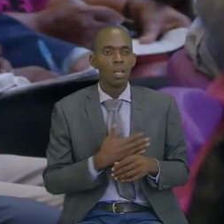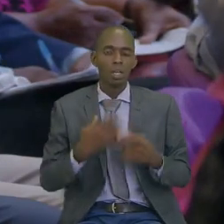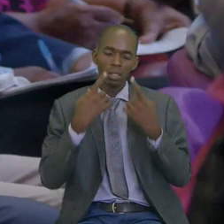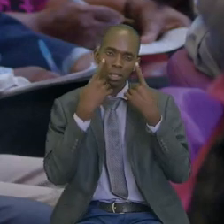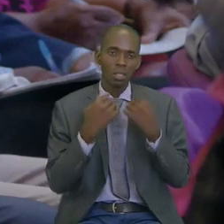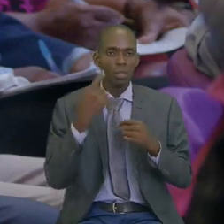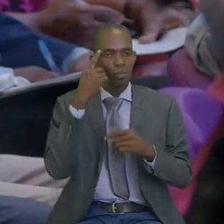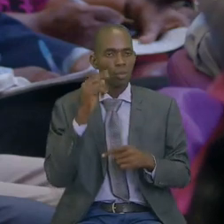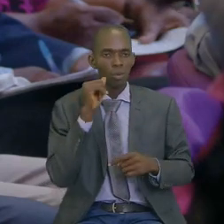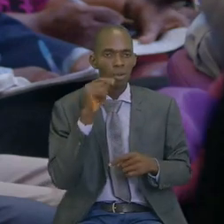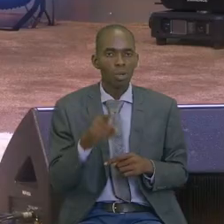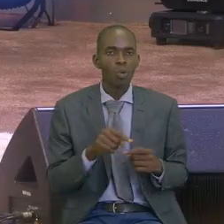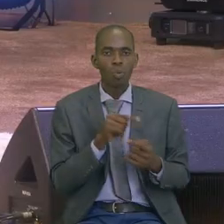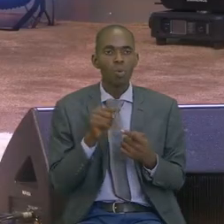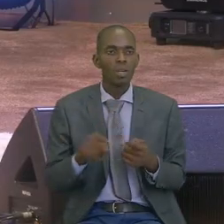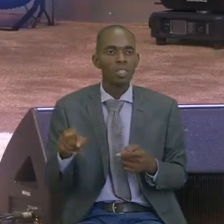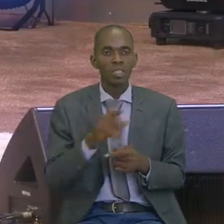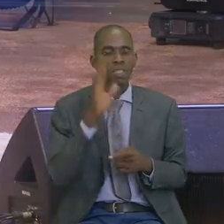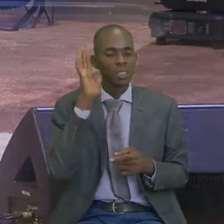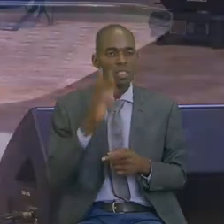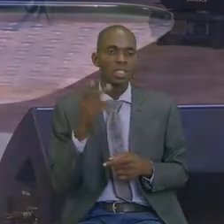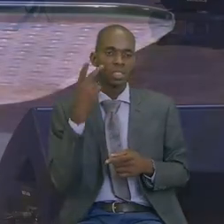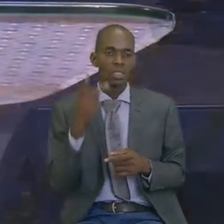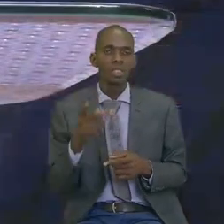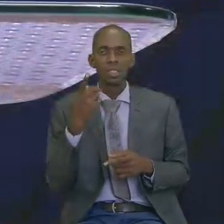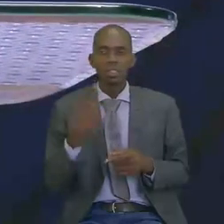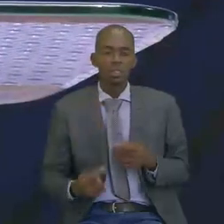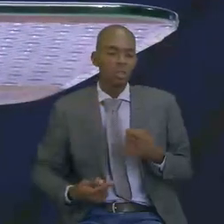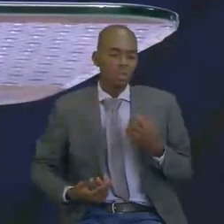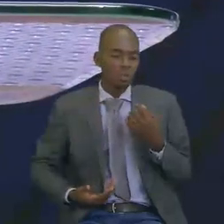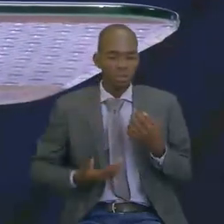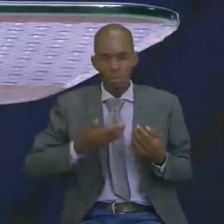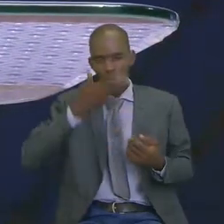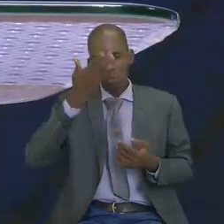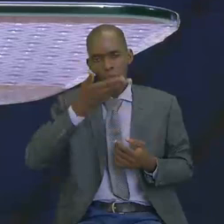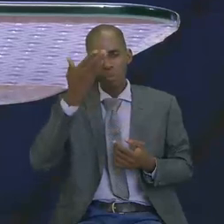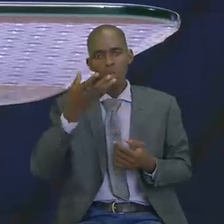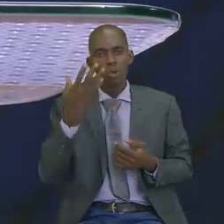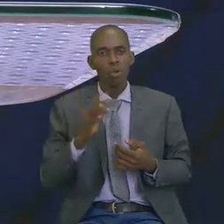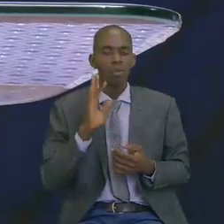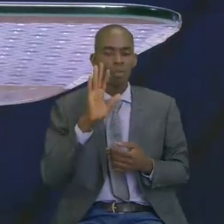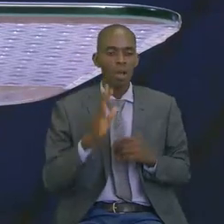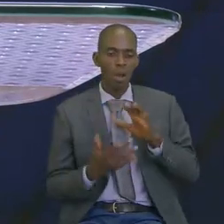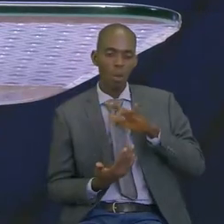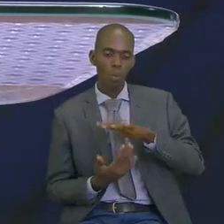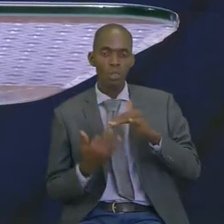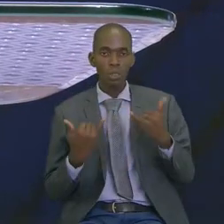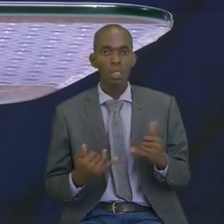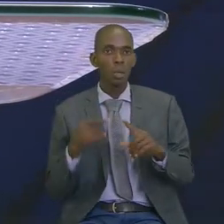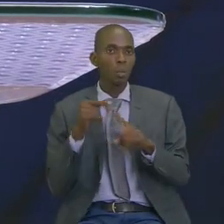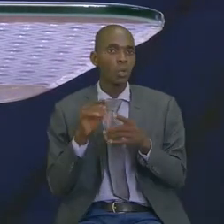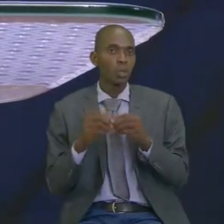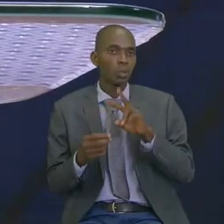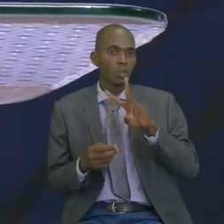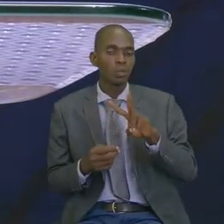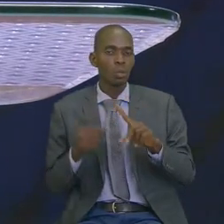her when they shall see the smoke of her burning. We come to point number 2 now. Point